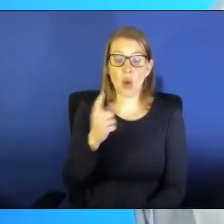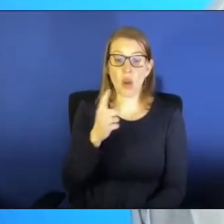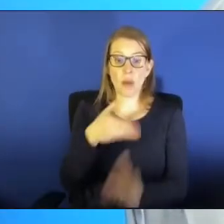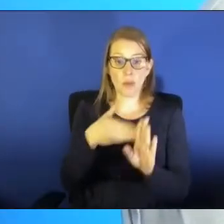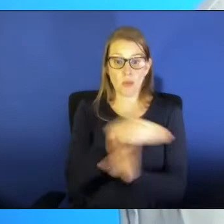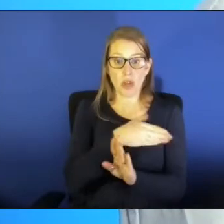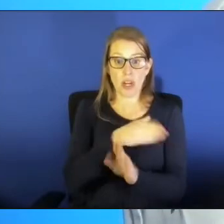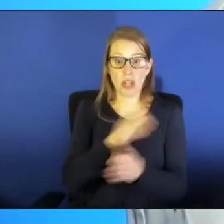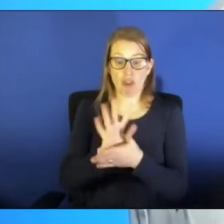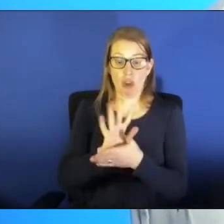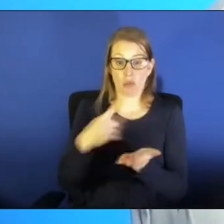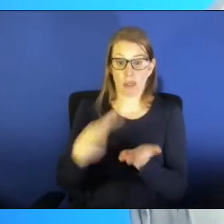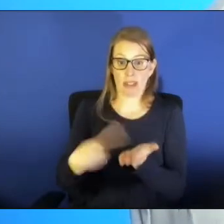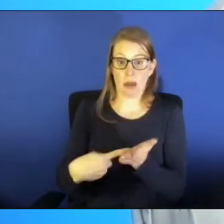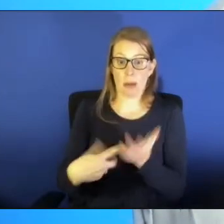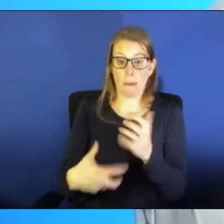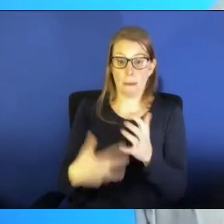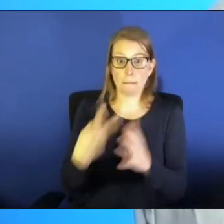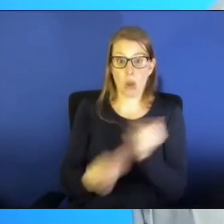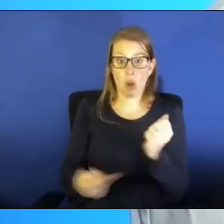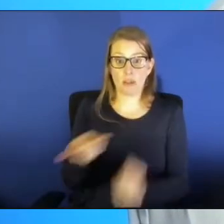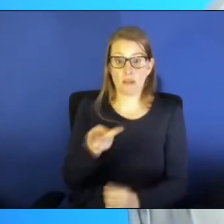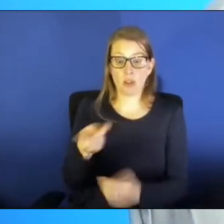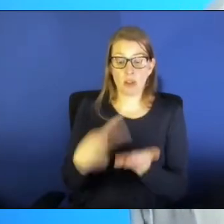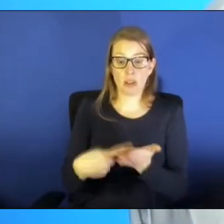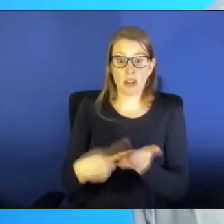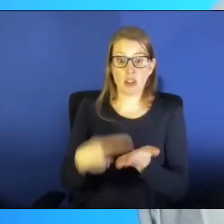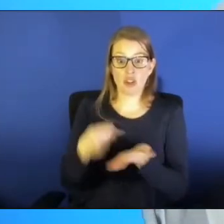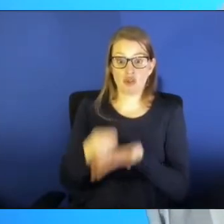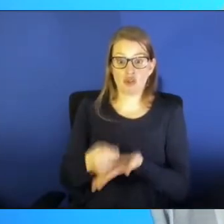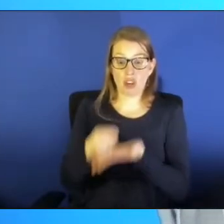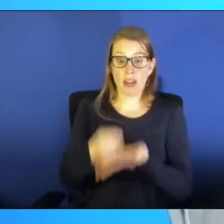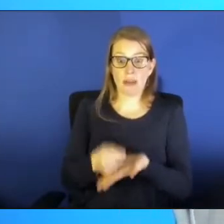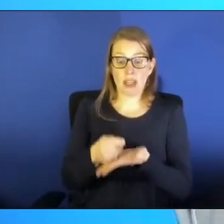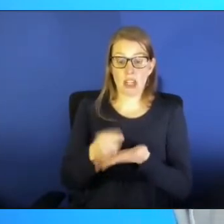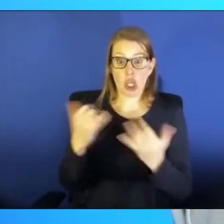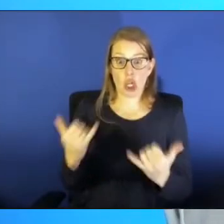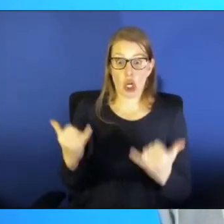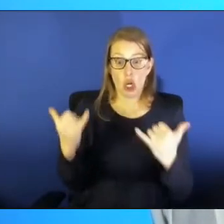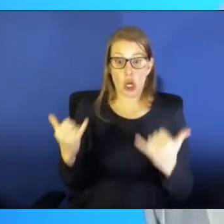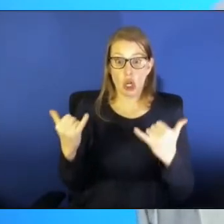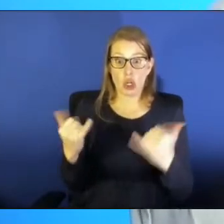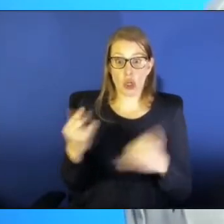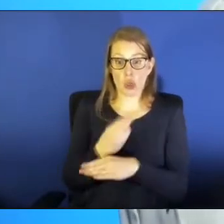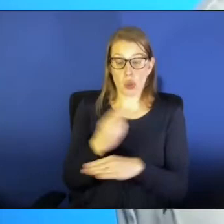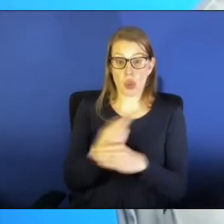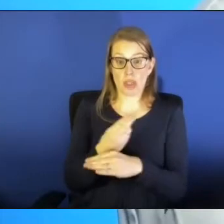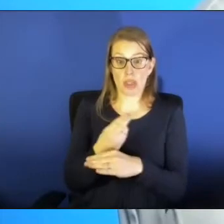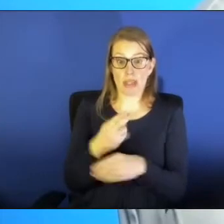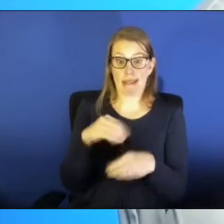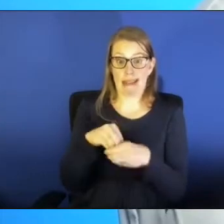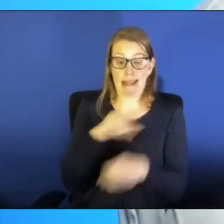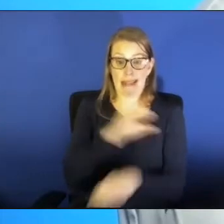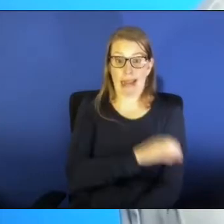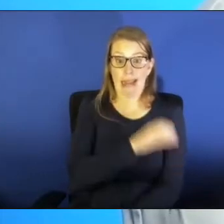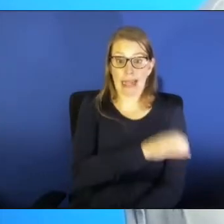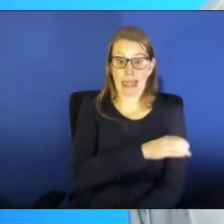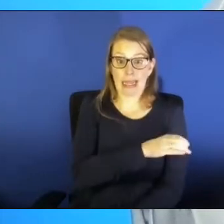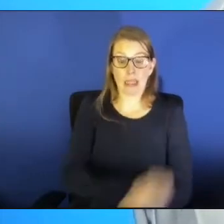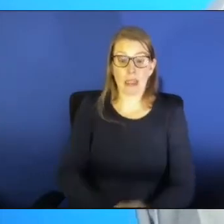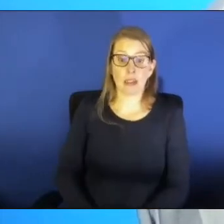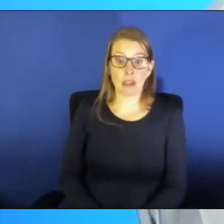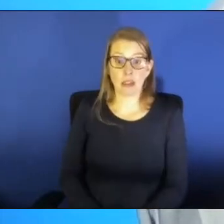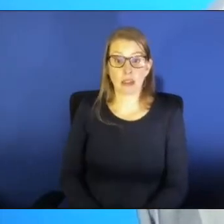discussion, both of you talked about how treatments that you're currently using in the clinic